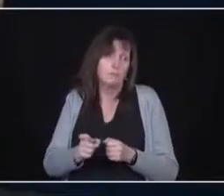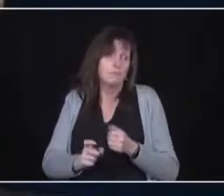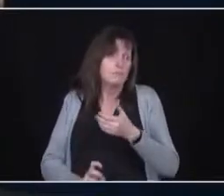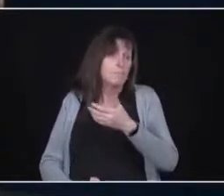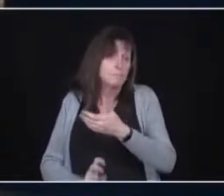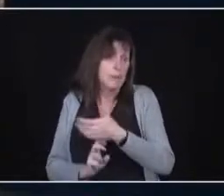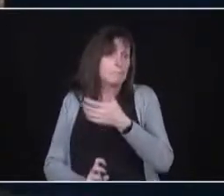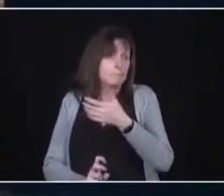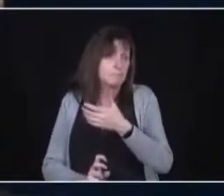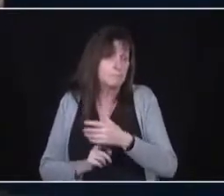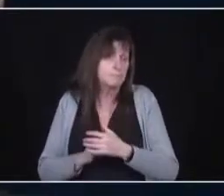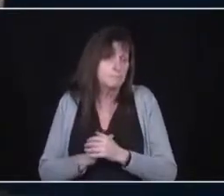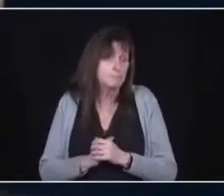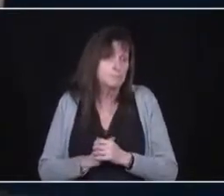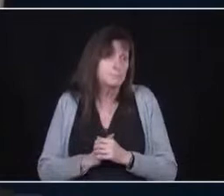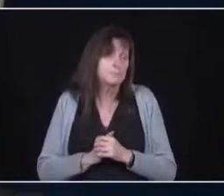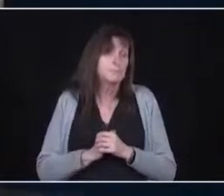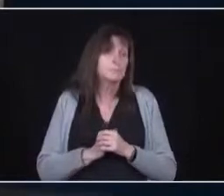up?